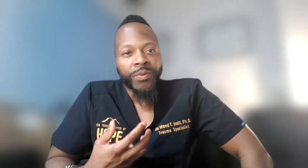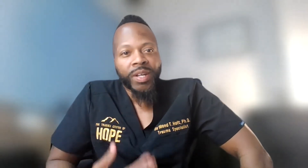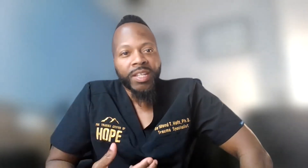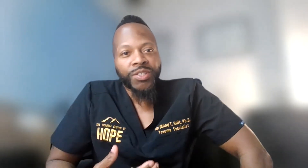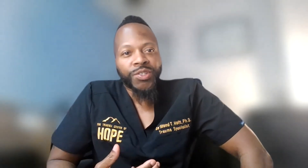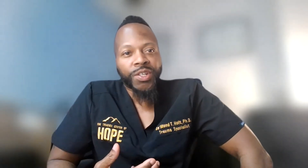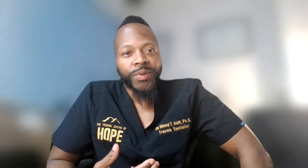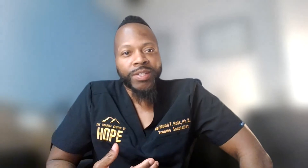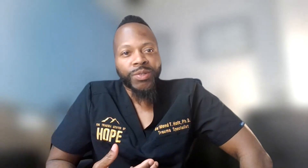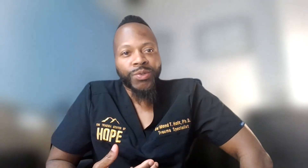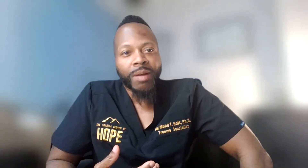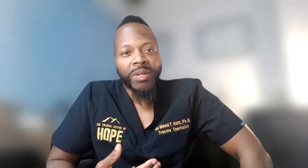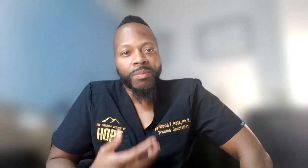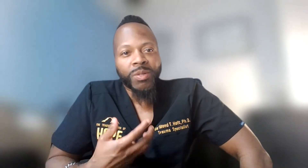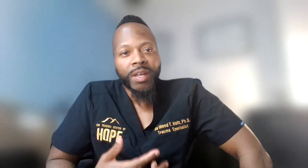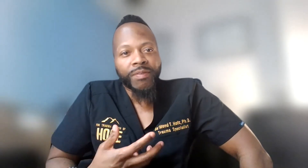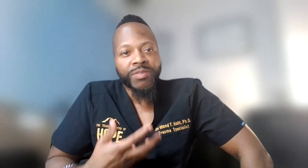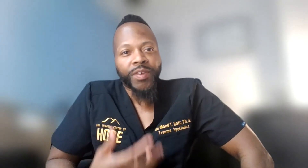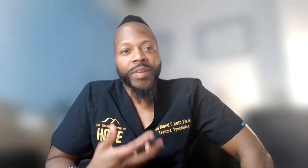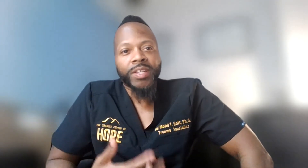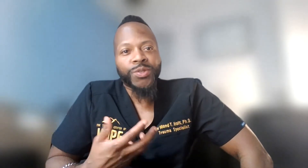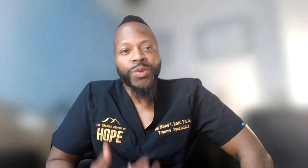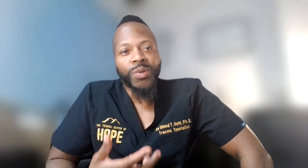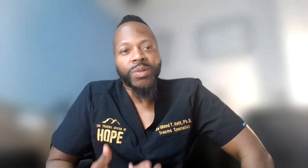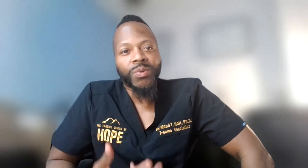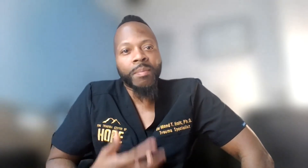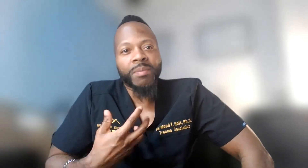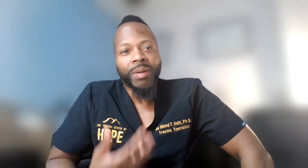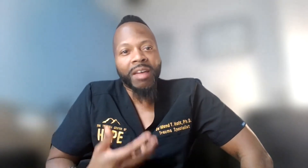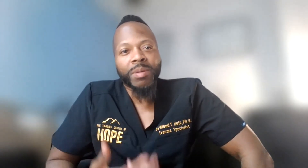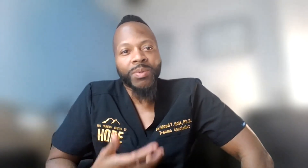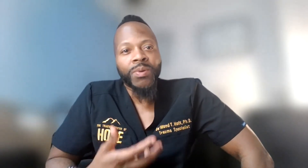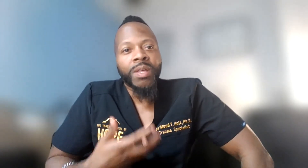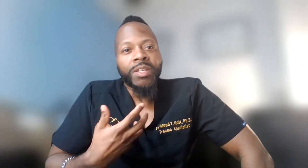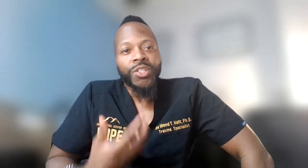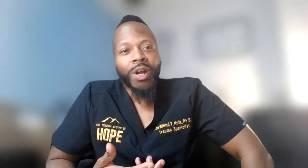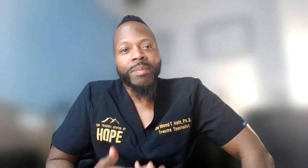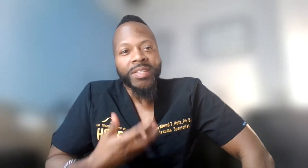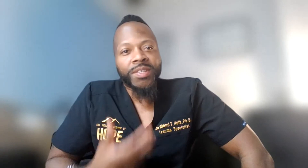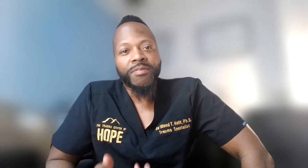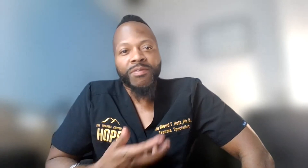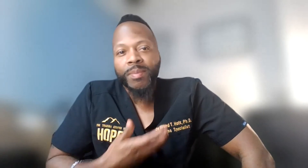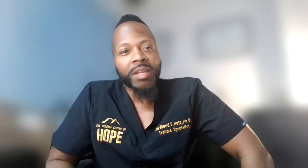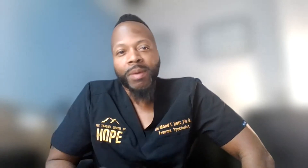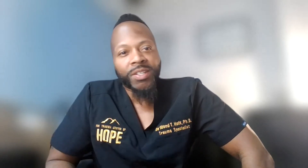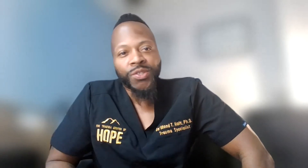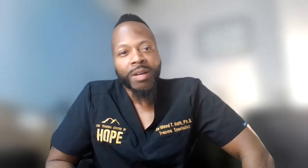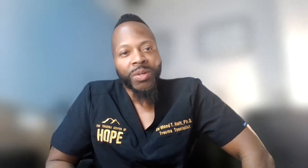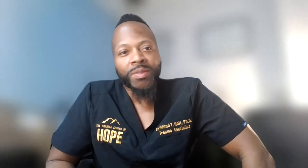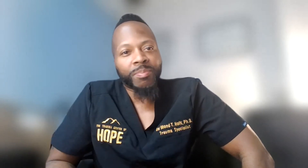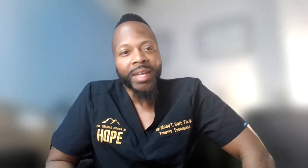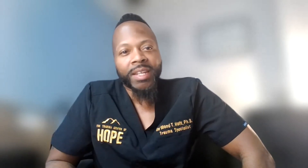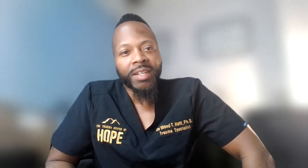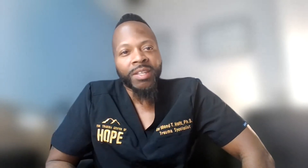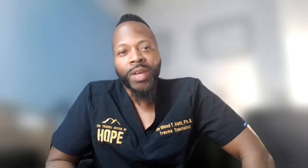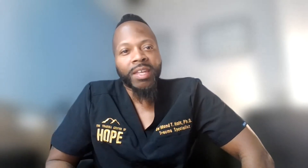so when it relates to generational trauma, most definitely it's very historical. I mean, Black people's trauma is different from anybody's